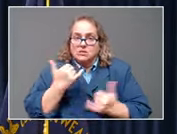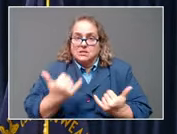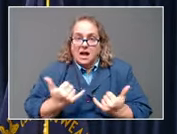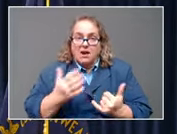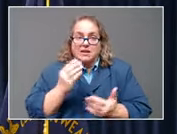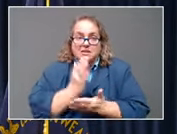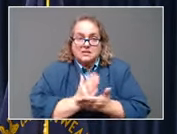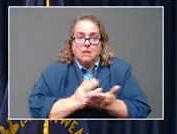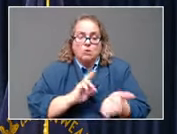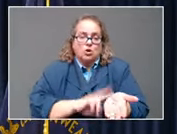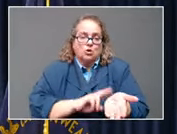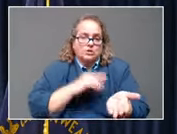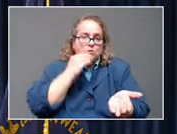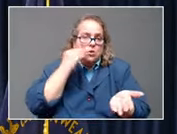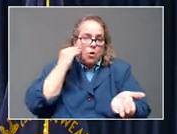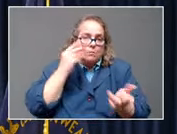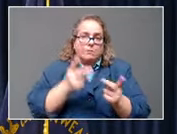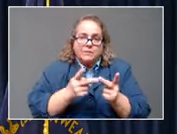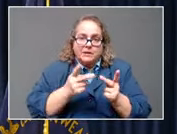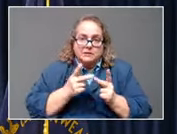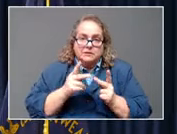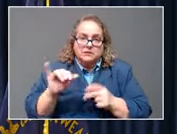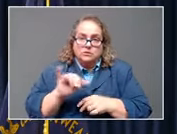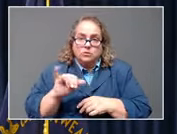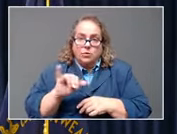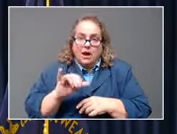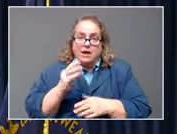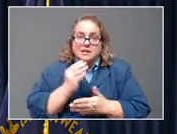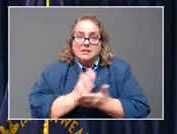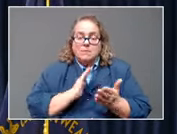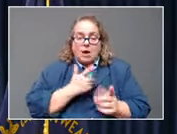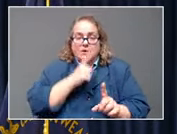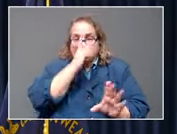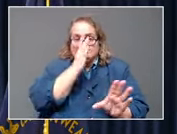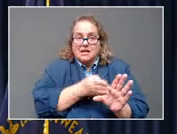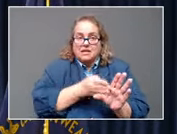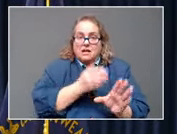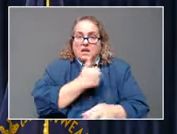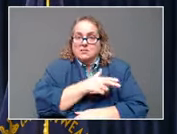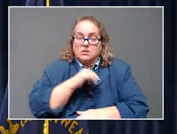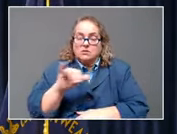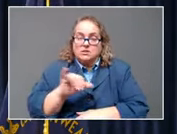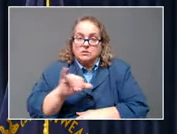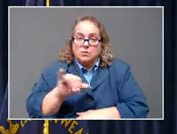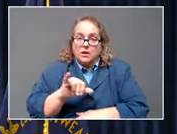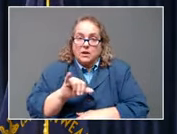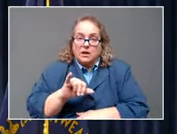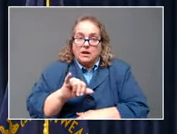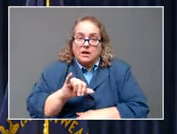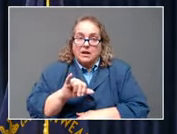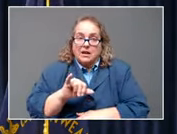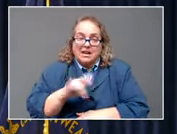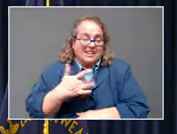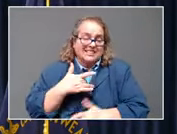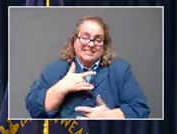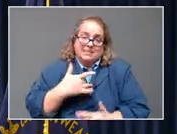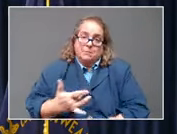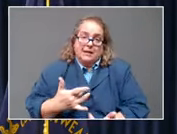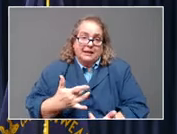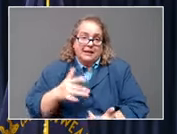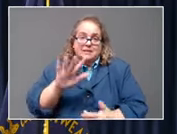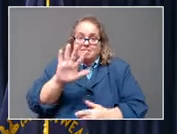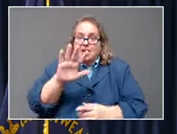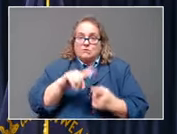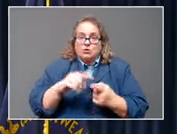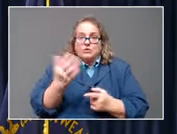home facilities. And some of our psychiatric hospitals as well. You know, typically it's 5 to